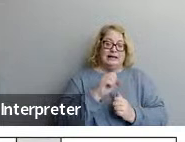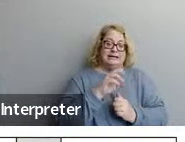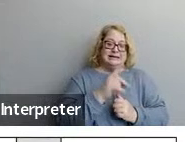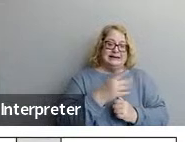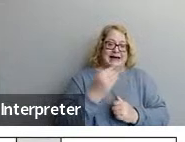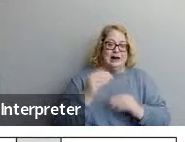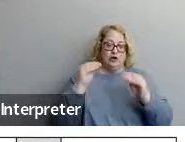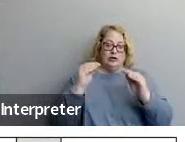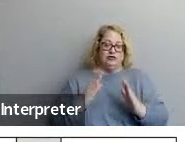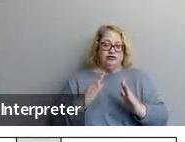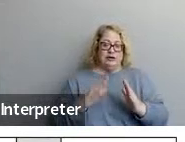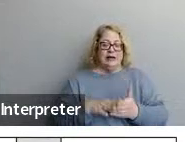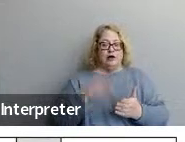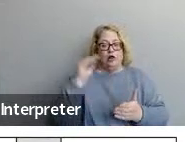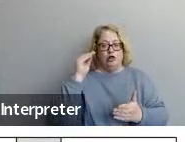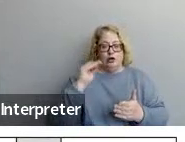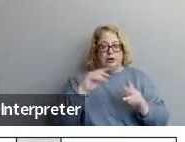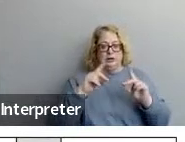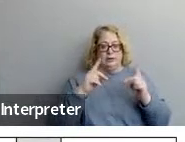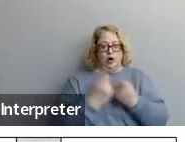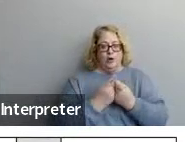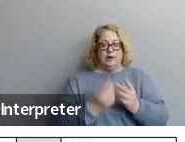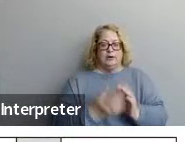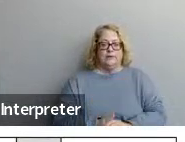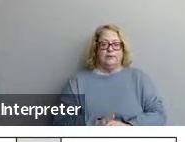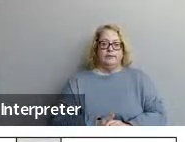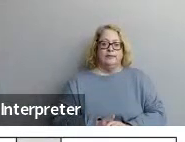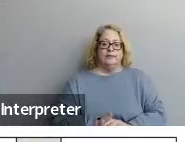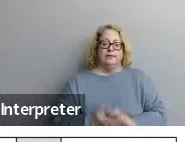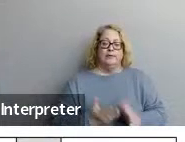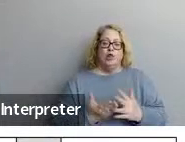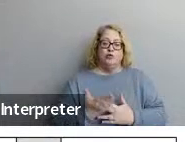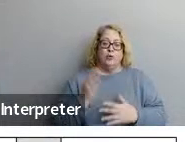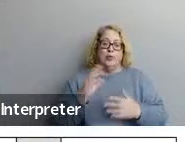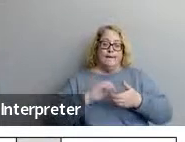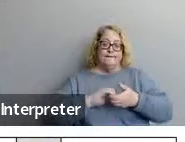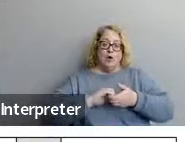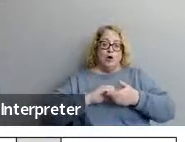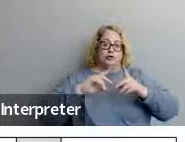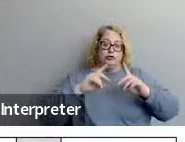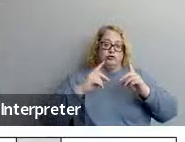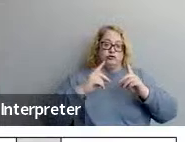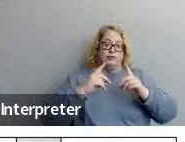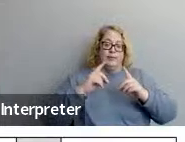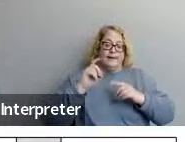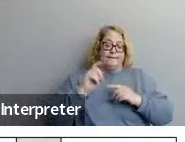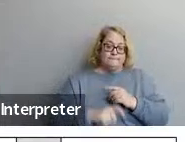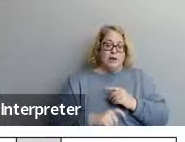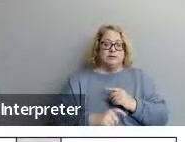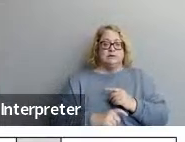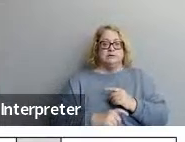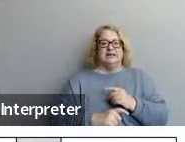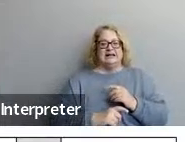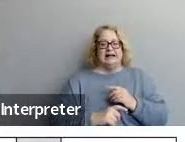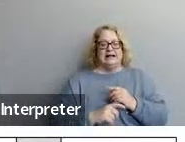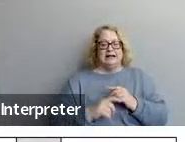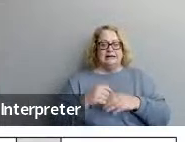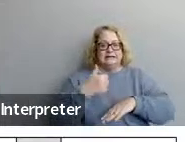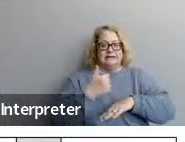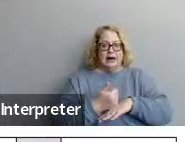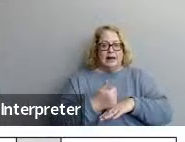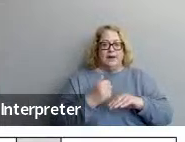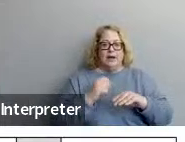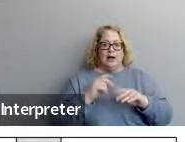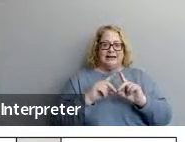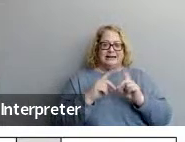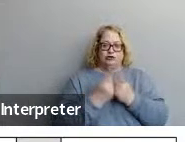learning department. Through this partnership with each of our partner districts, they must develop a district-level team that is willing